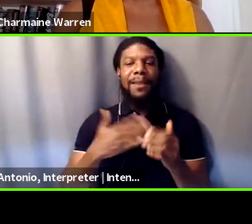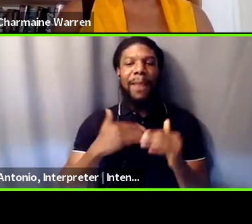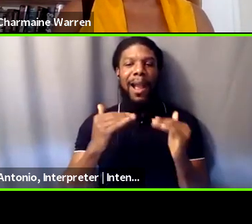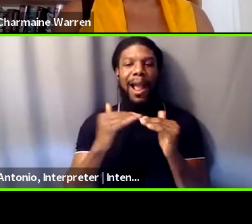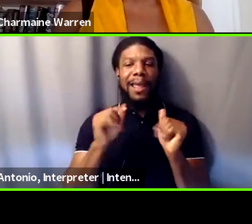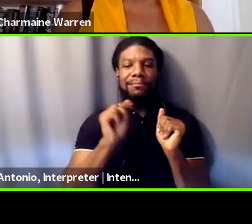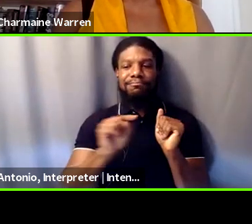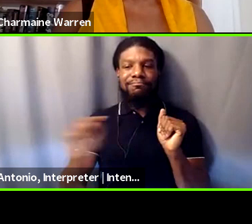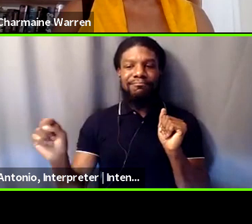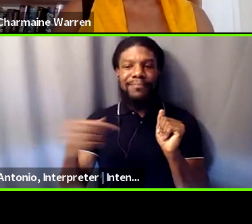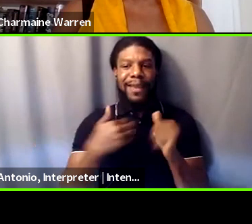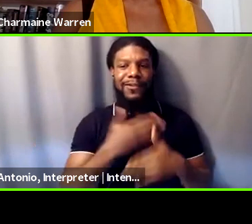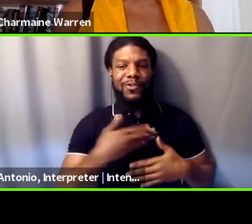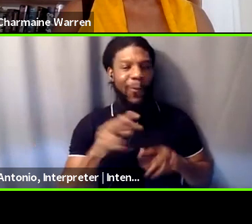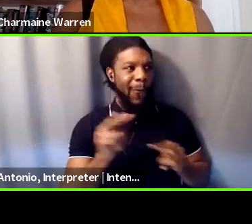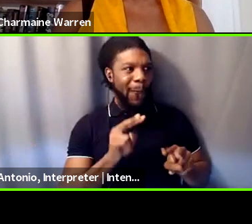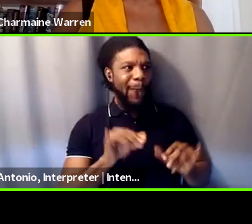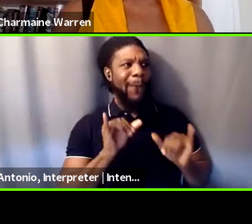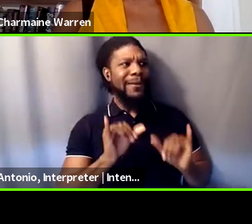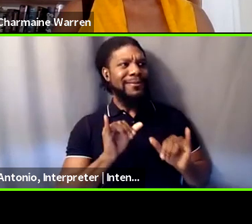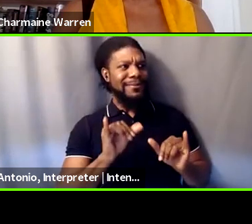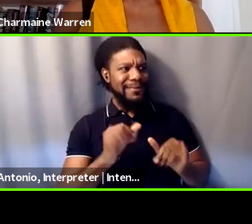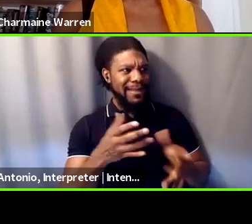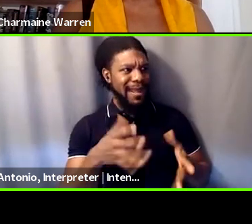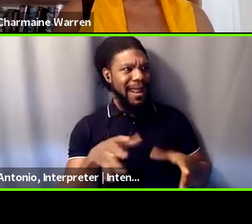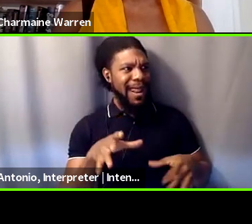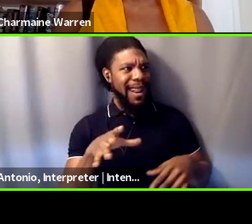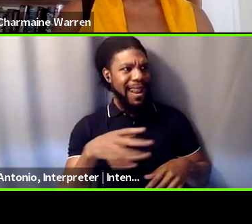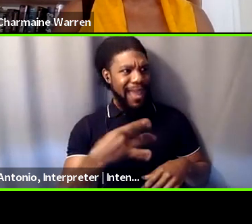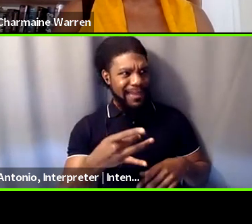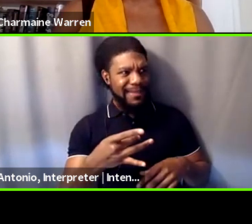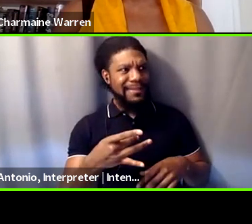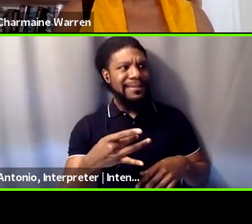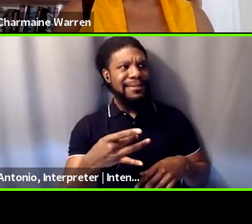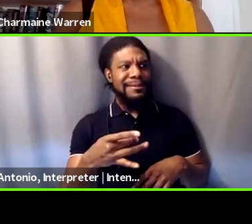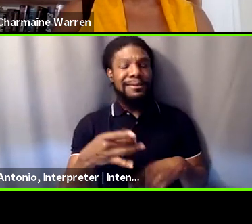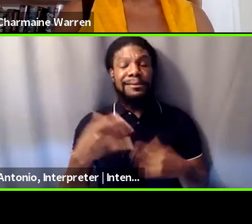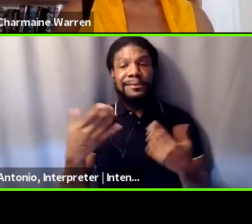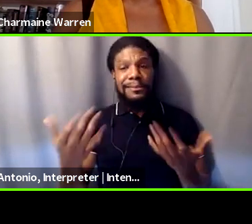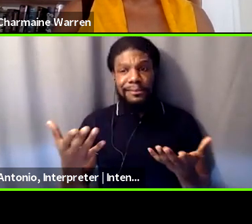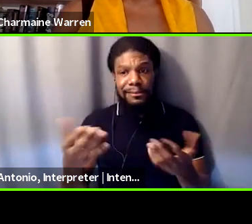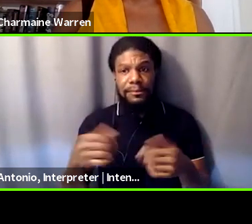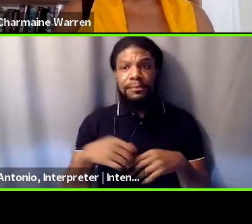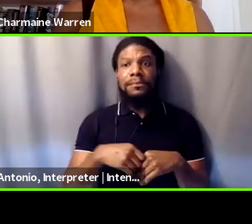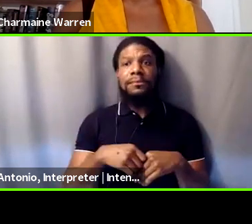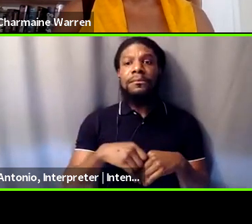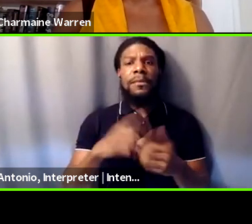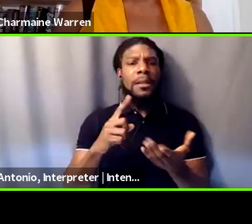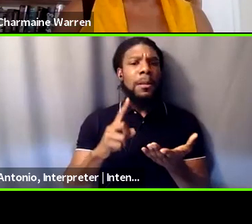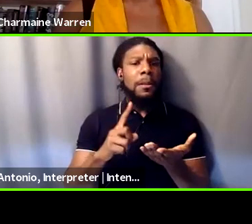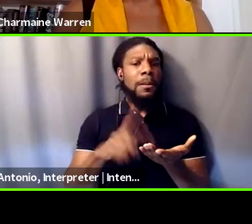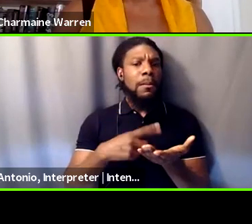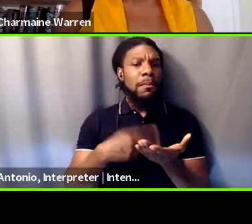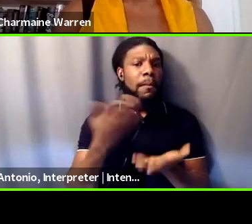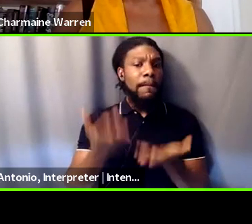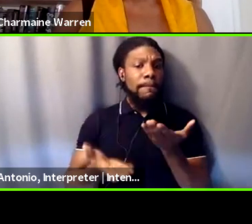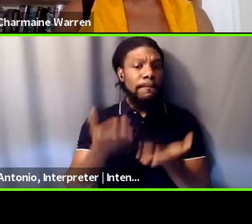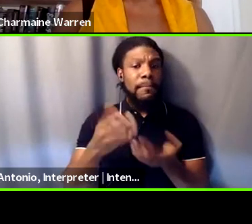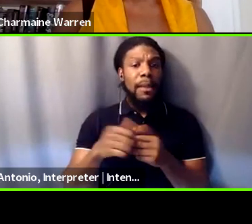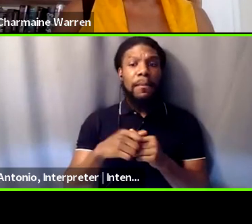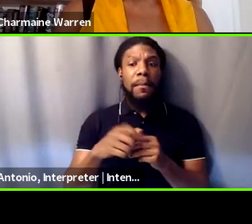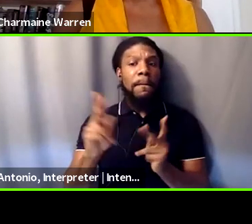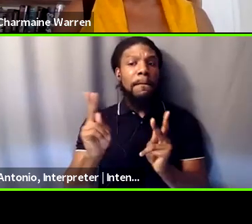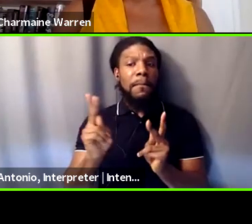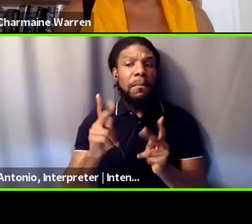usually the culture is like very silent, and that's showing respect for the work and the artist and what they're doing. But I'm